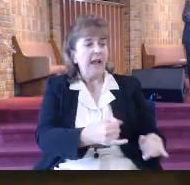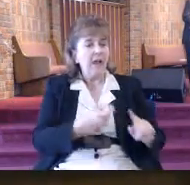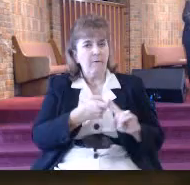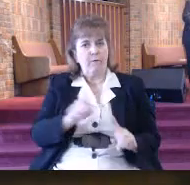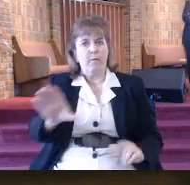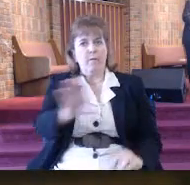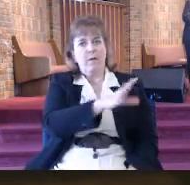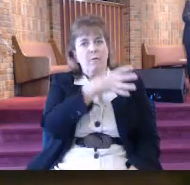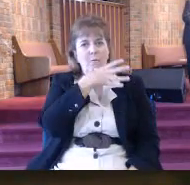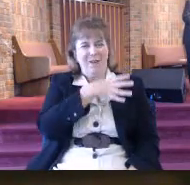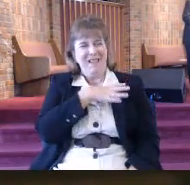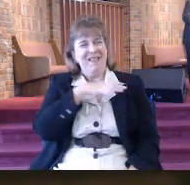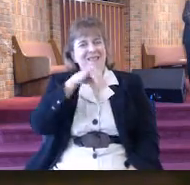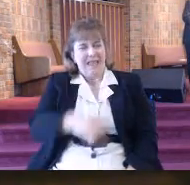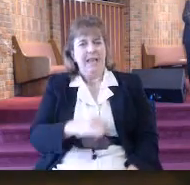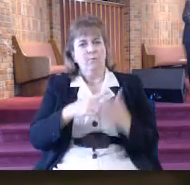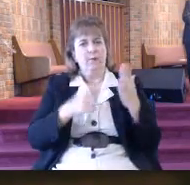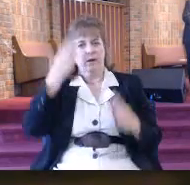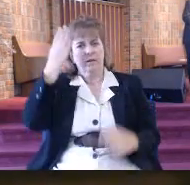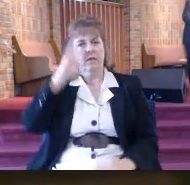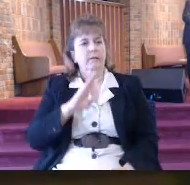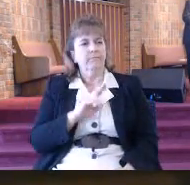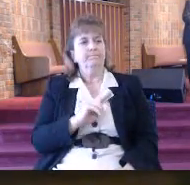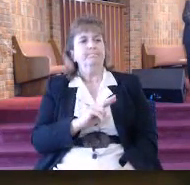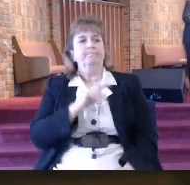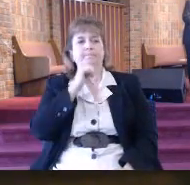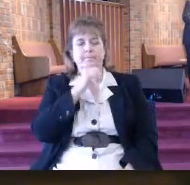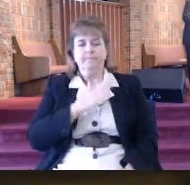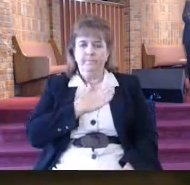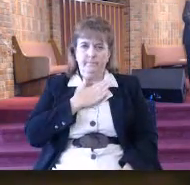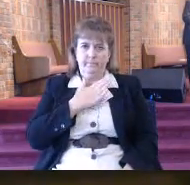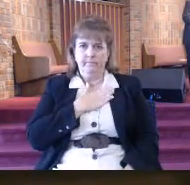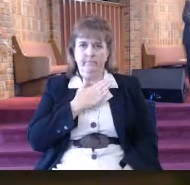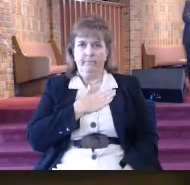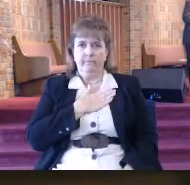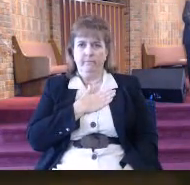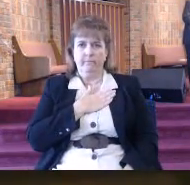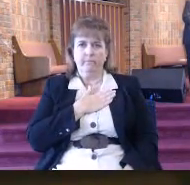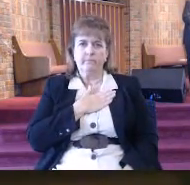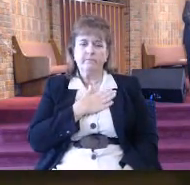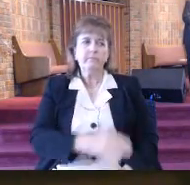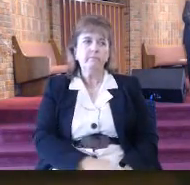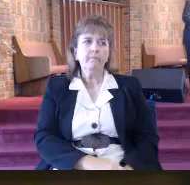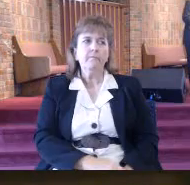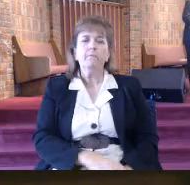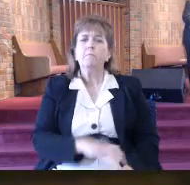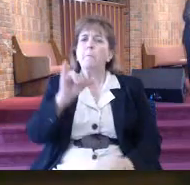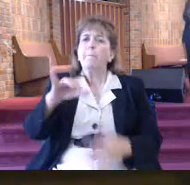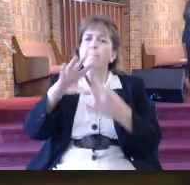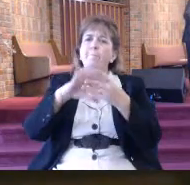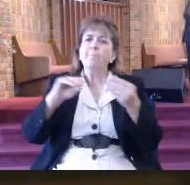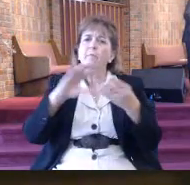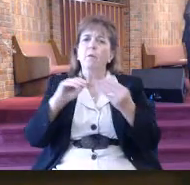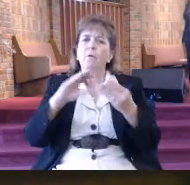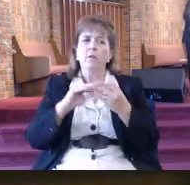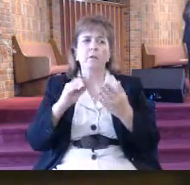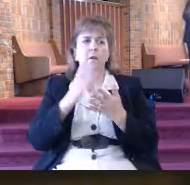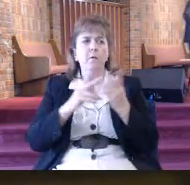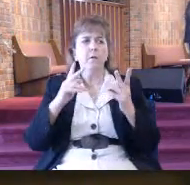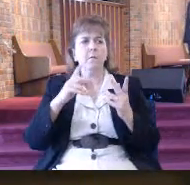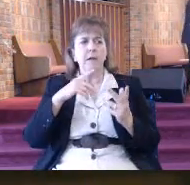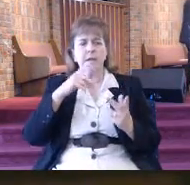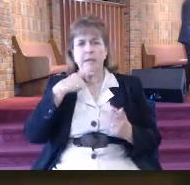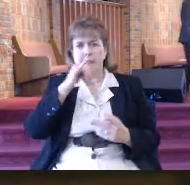Another problem that sometimes is looked at for this man is that he was ambitious. "I'm